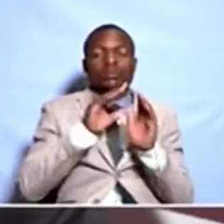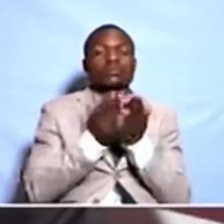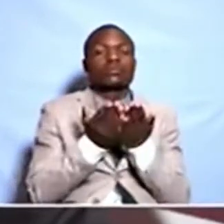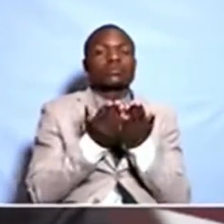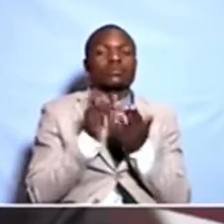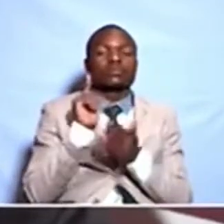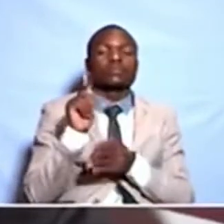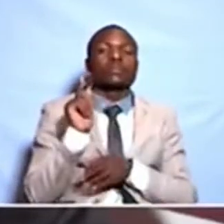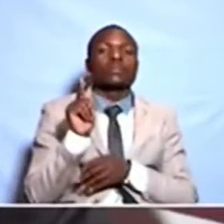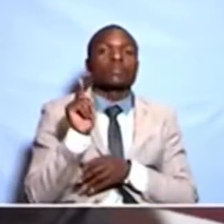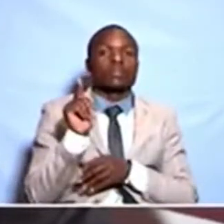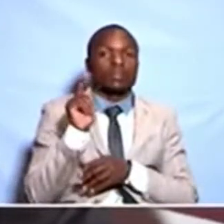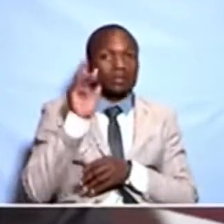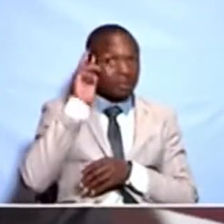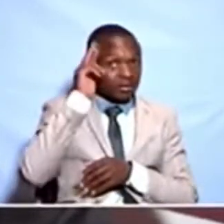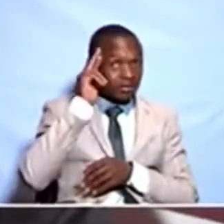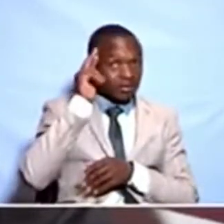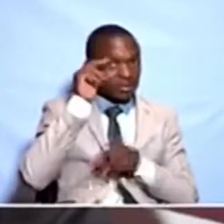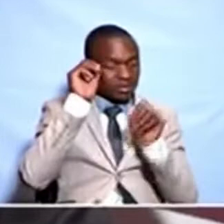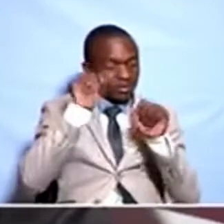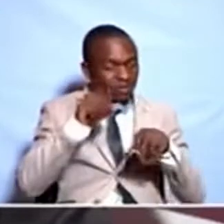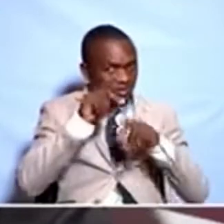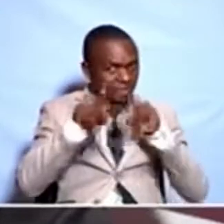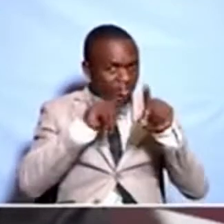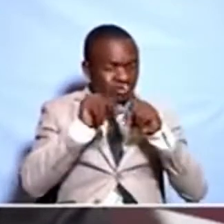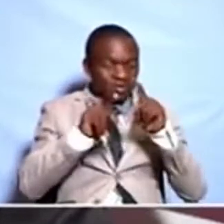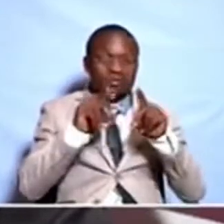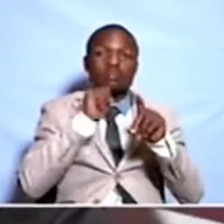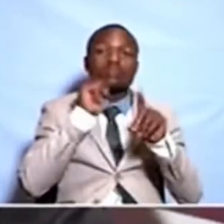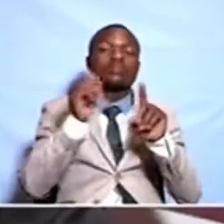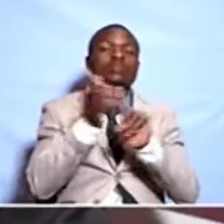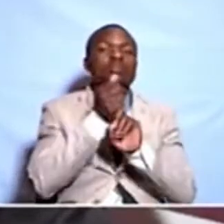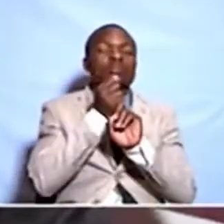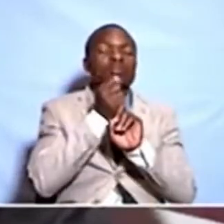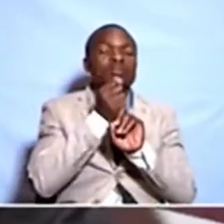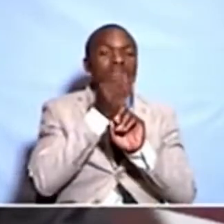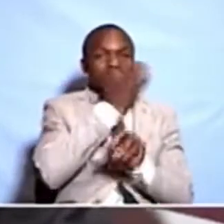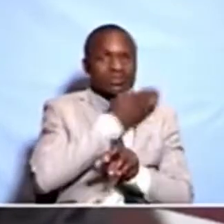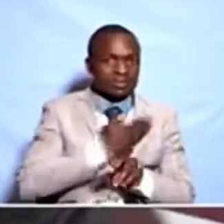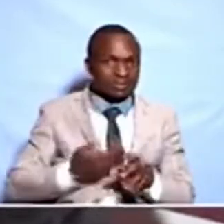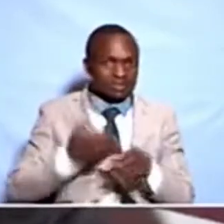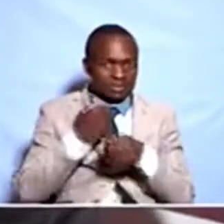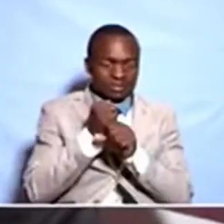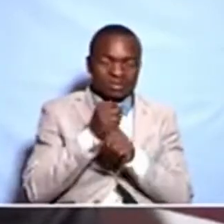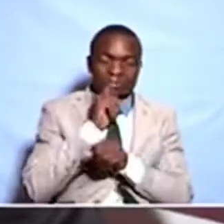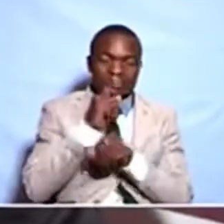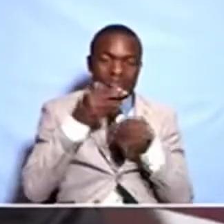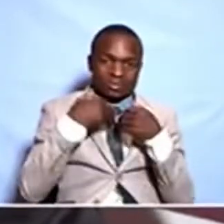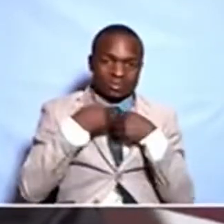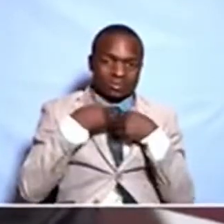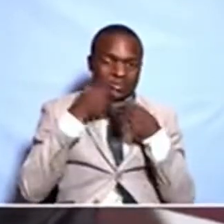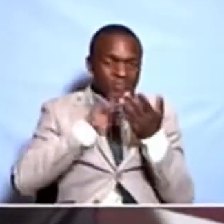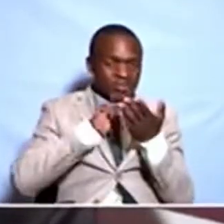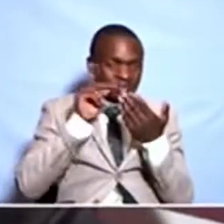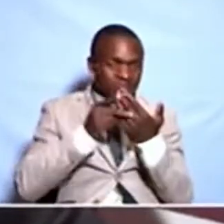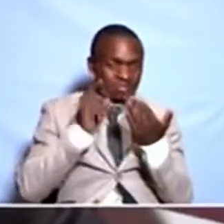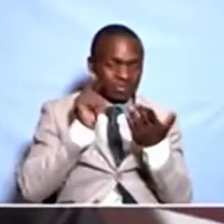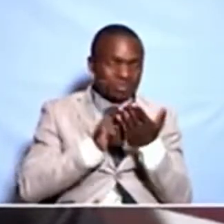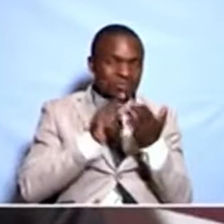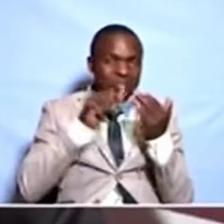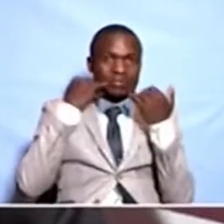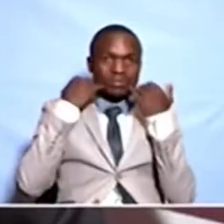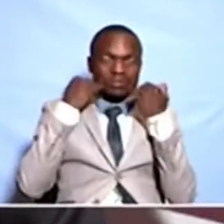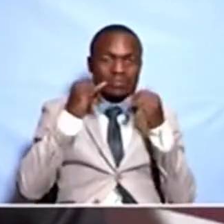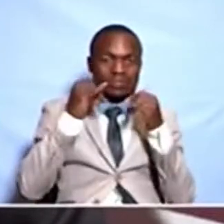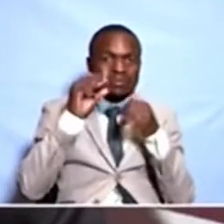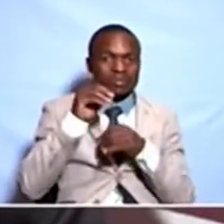isn't that the reason that maybe people don't take it seriously to make sure that they have these documents, these details updated on your system?